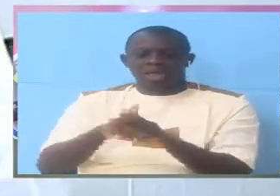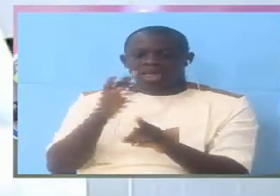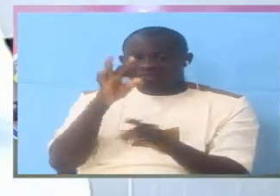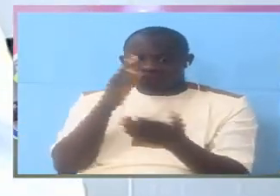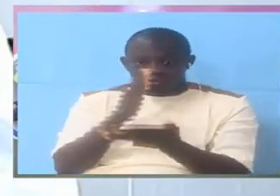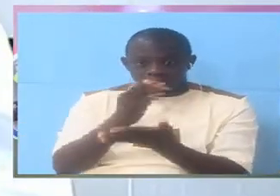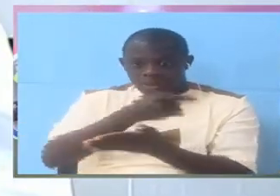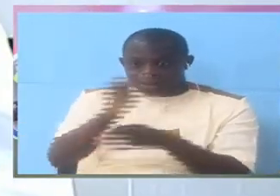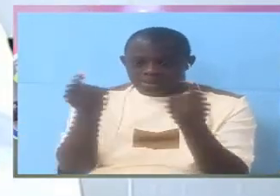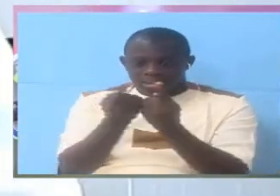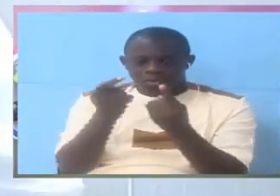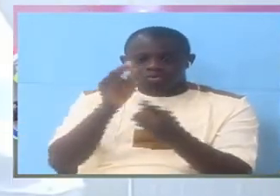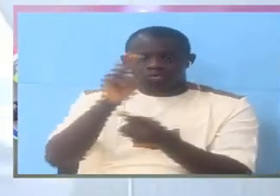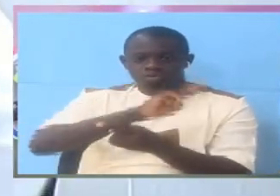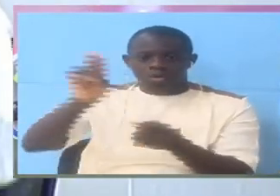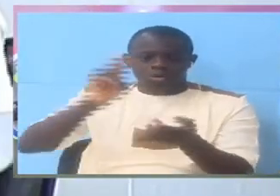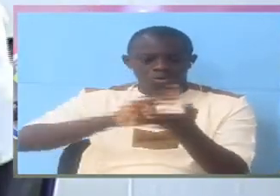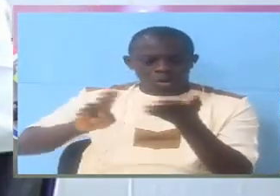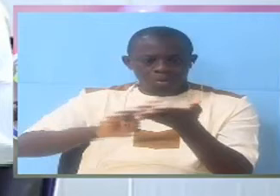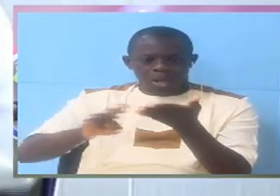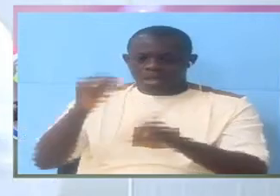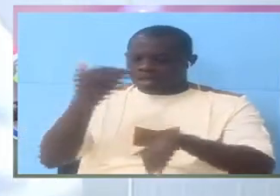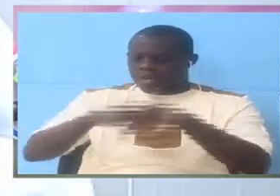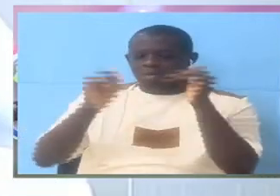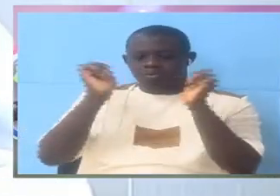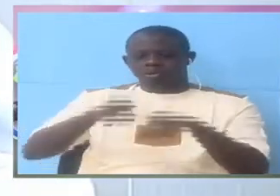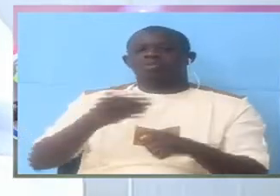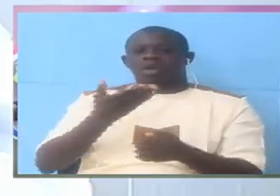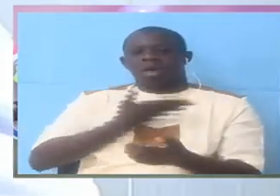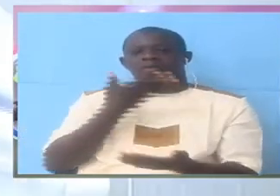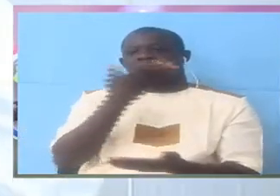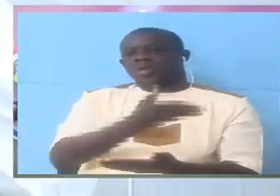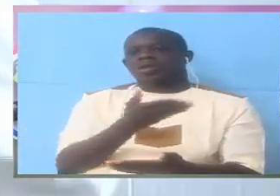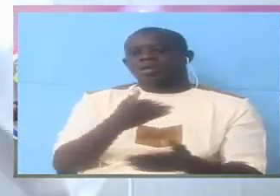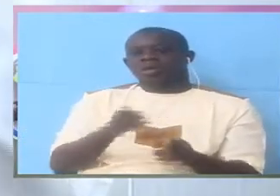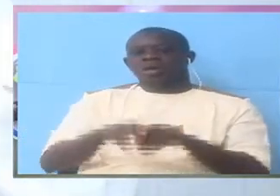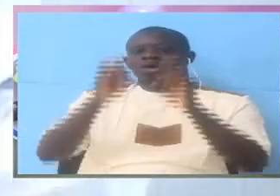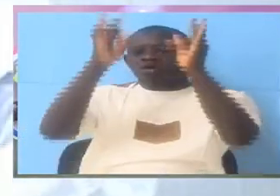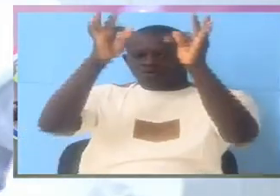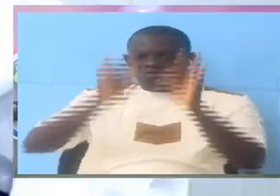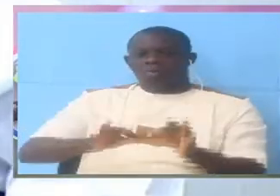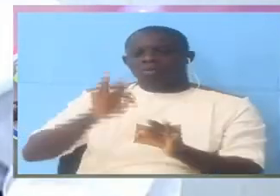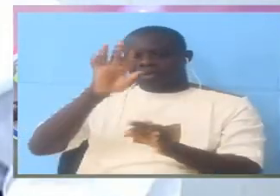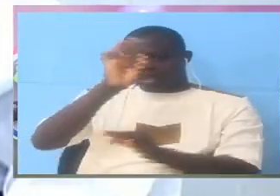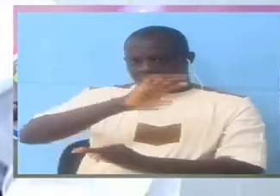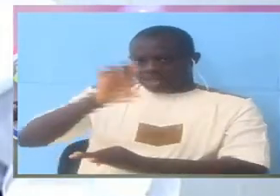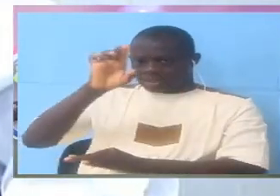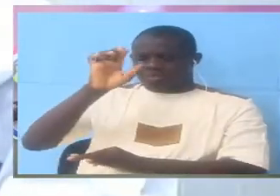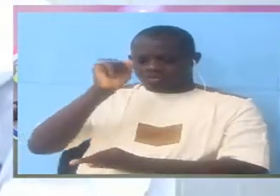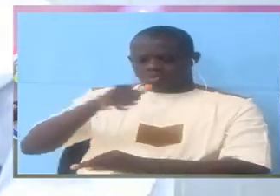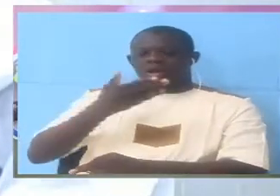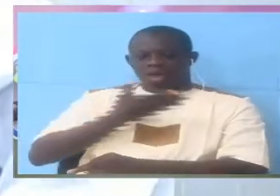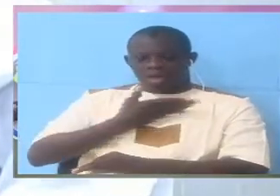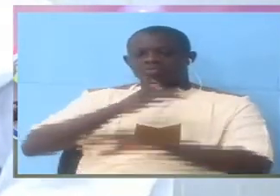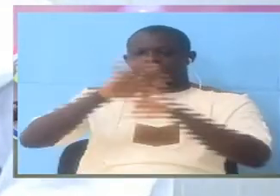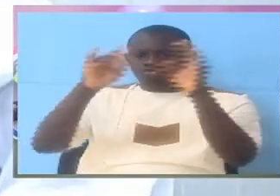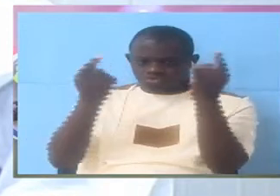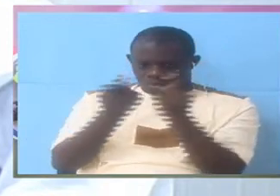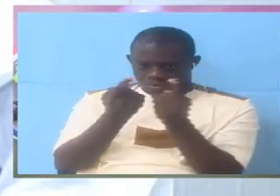been here today. Studies, TRC, so that we can have something